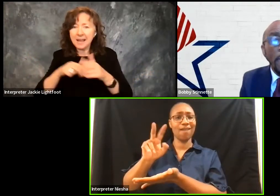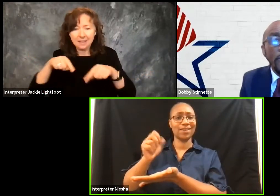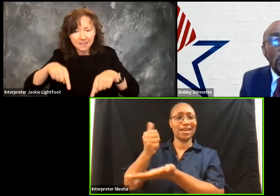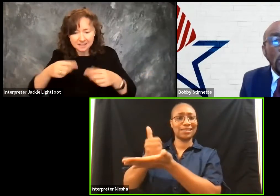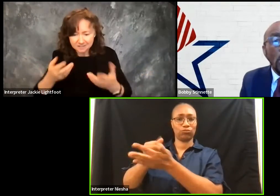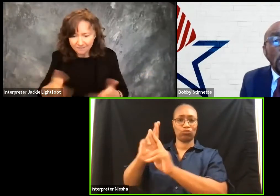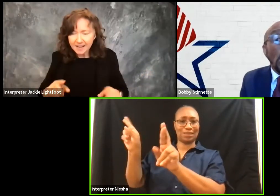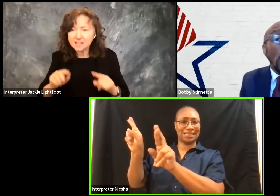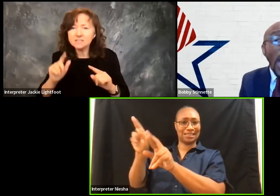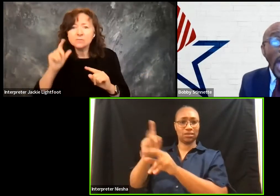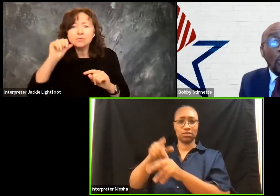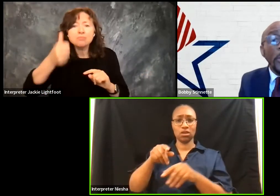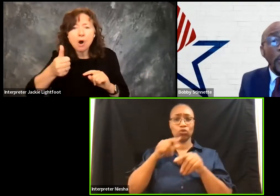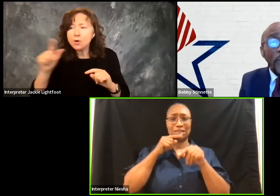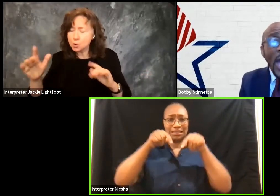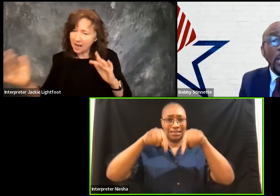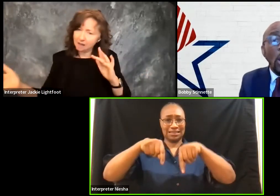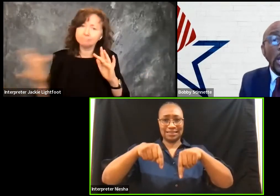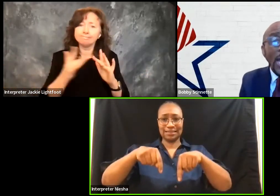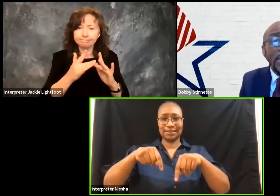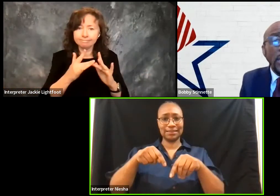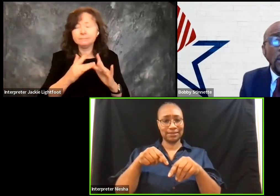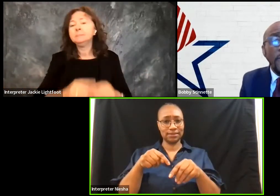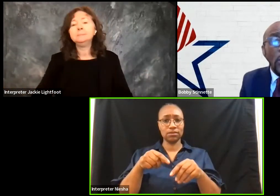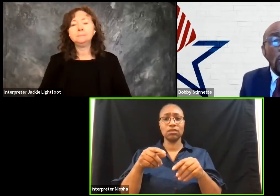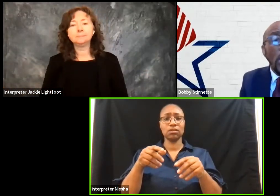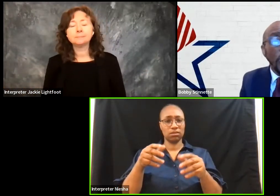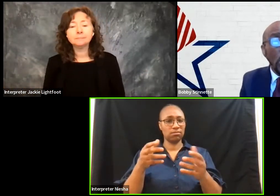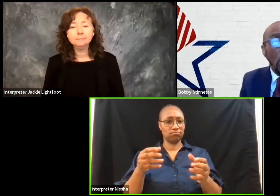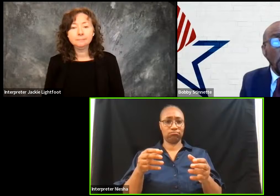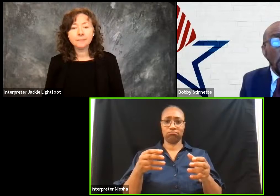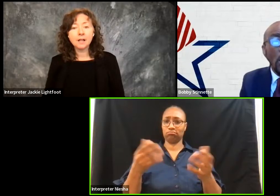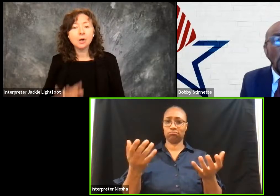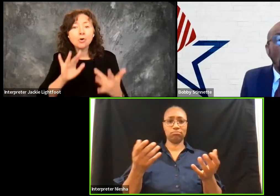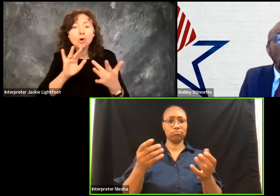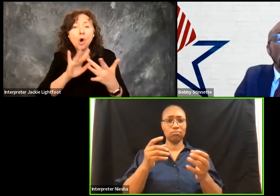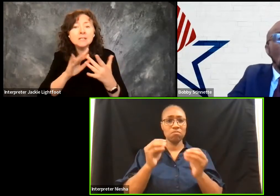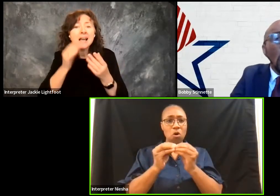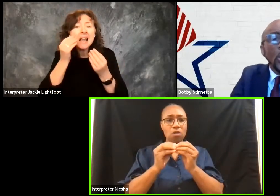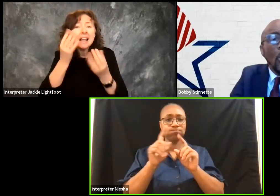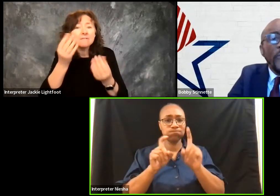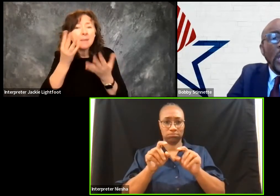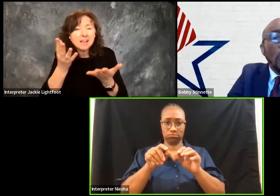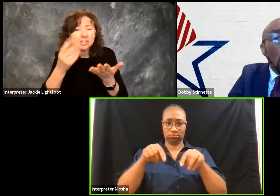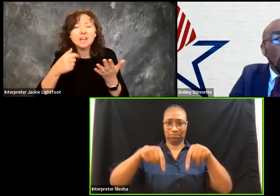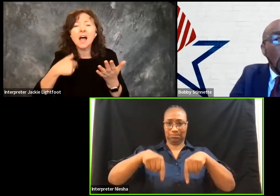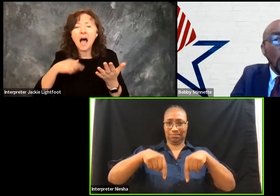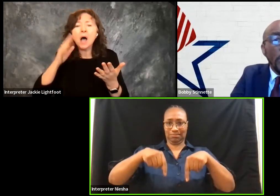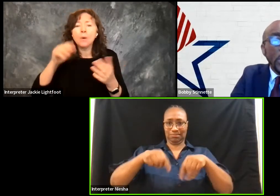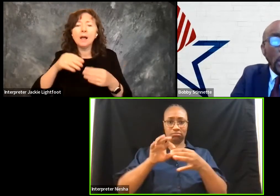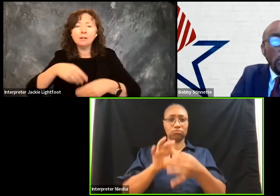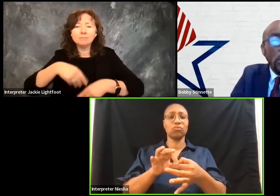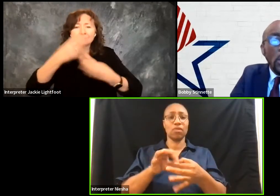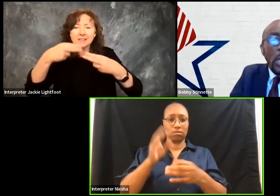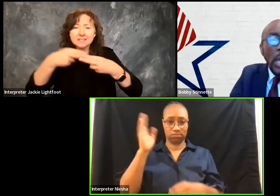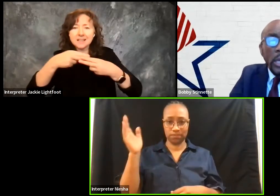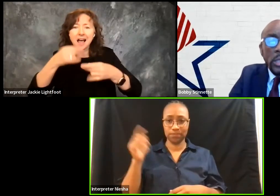program. Now, I will be providing our contact info at the end, but it's also available on our